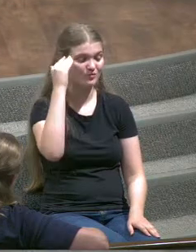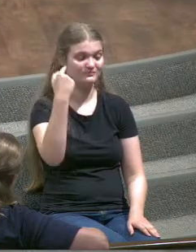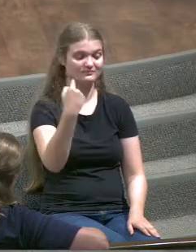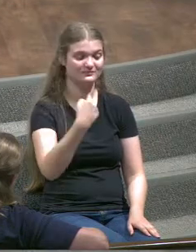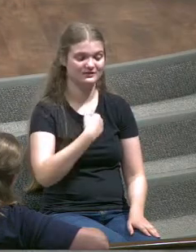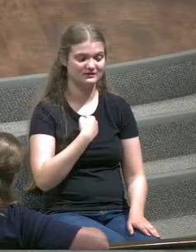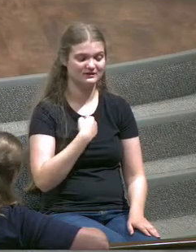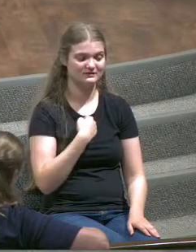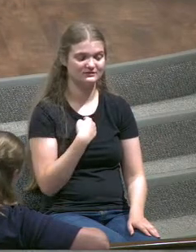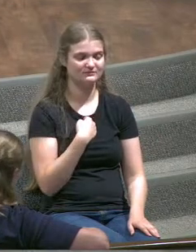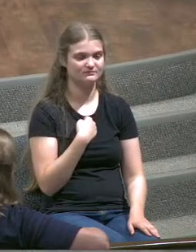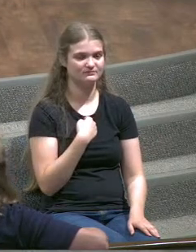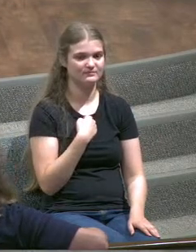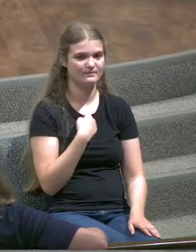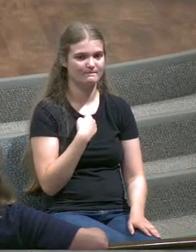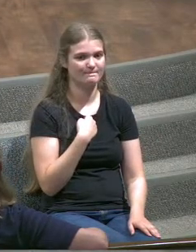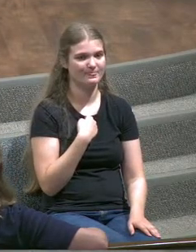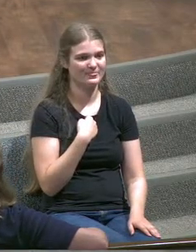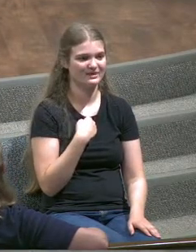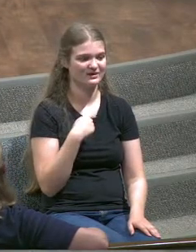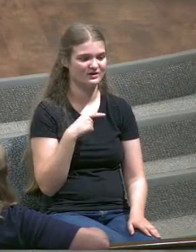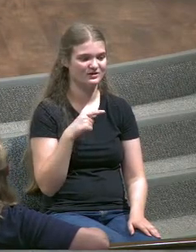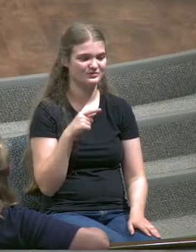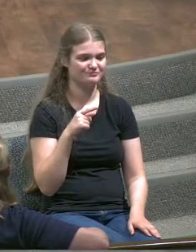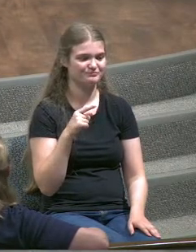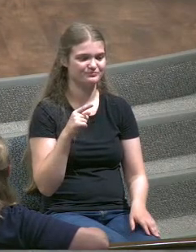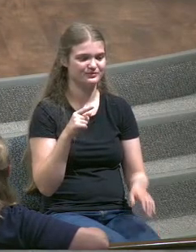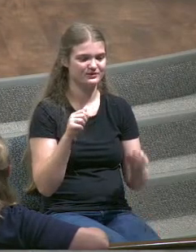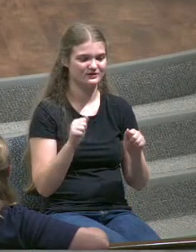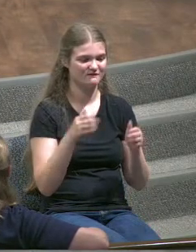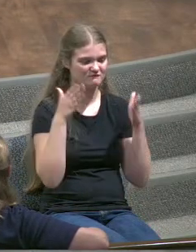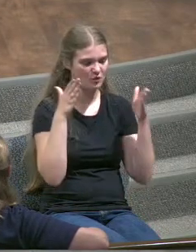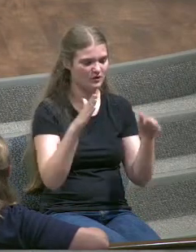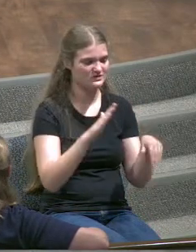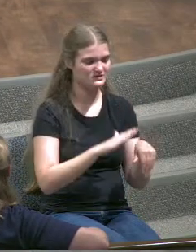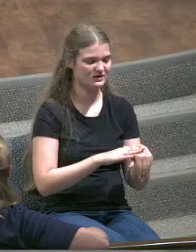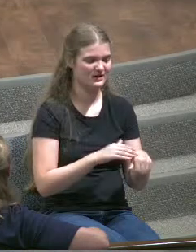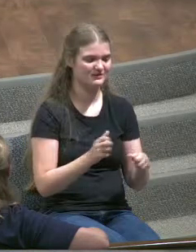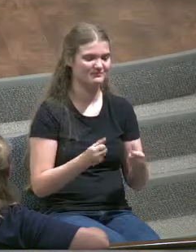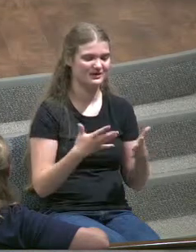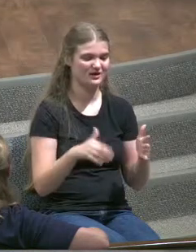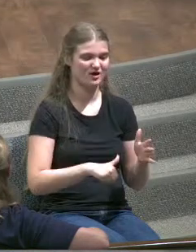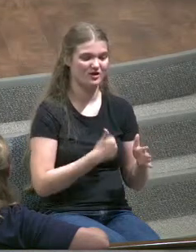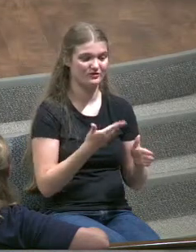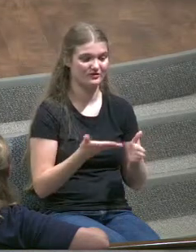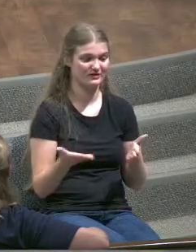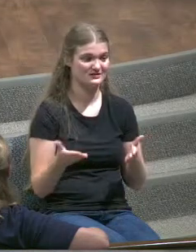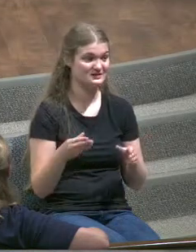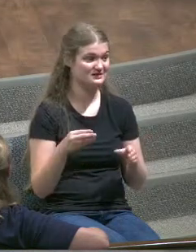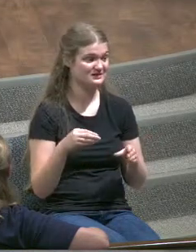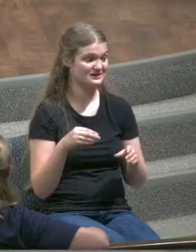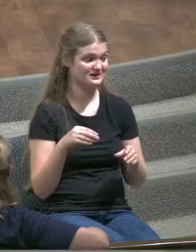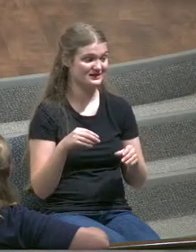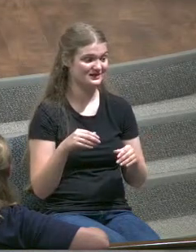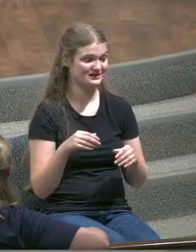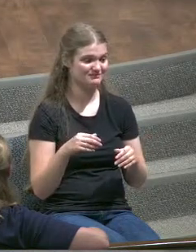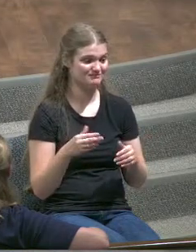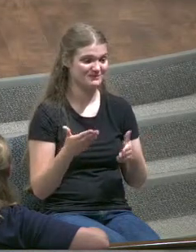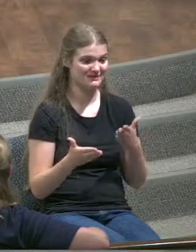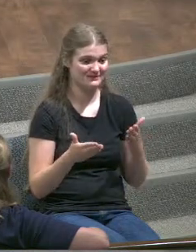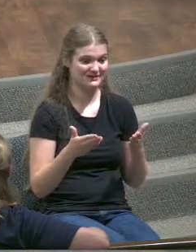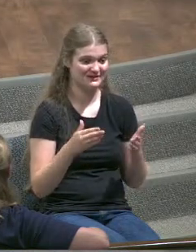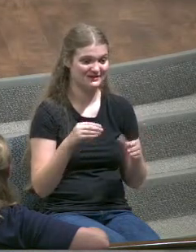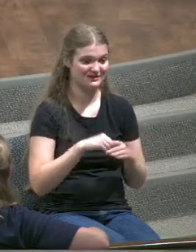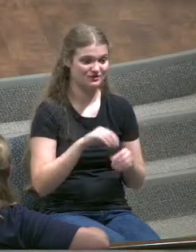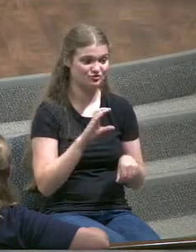You know, you can get bogged down in all kinds of other things. Even in the work of the church, you can get bogged down in all kinds of things